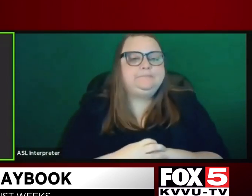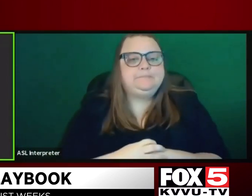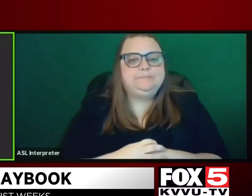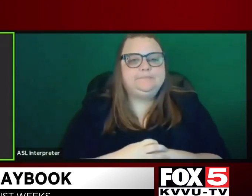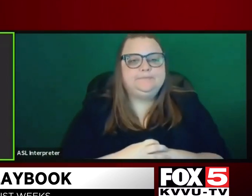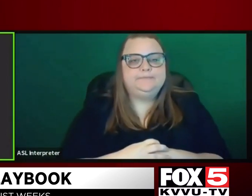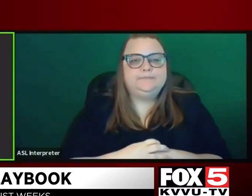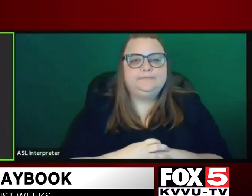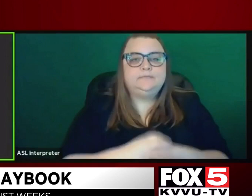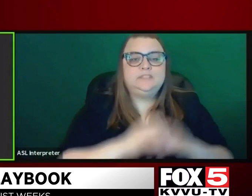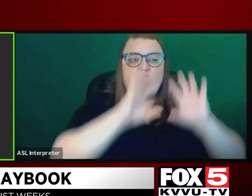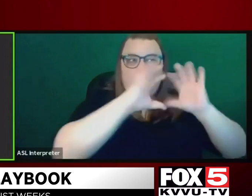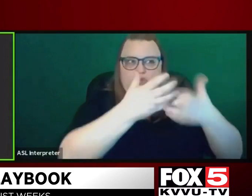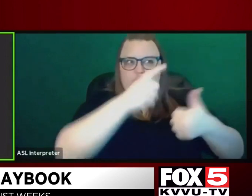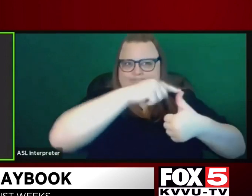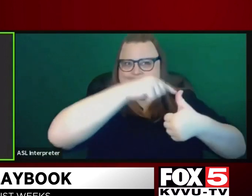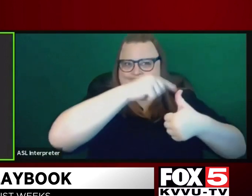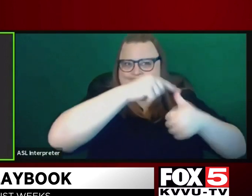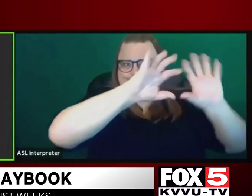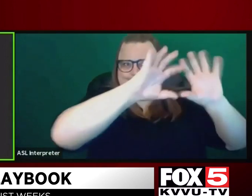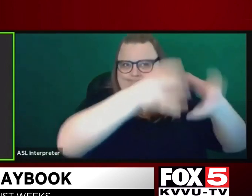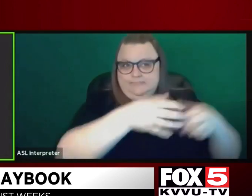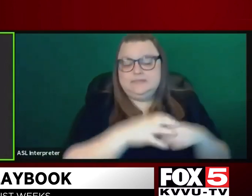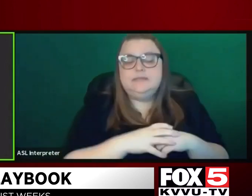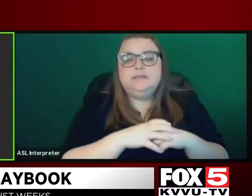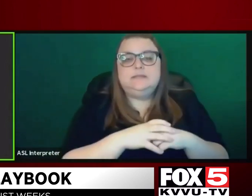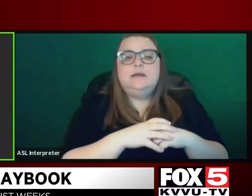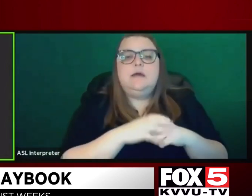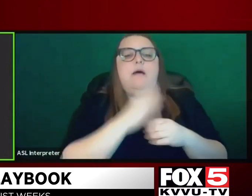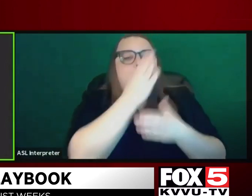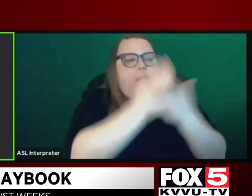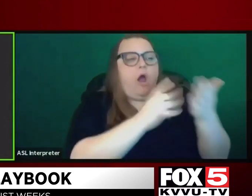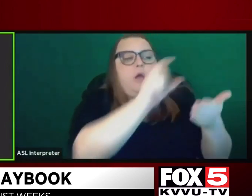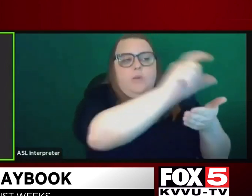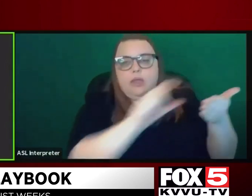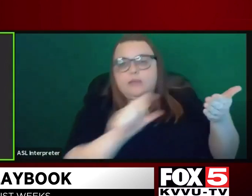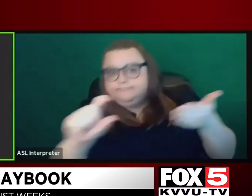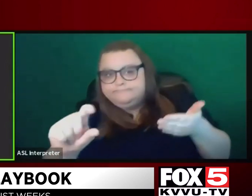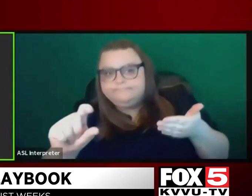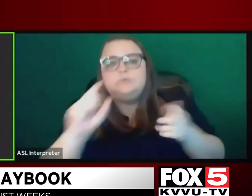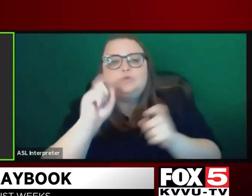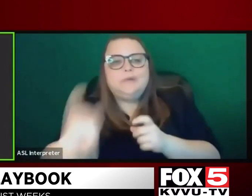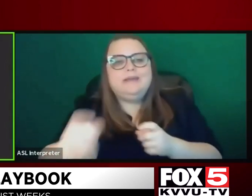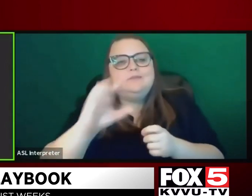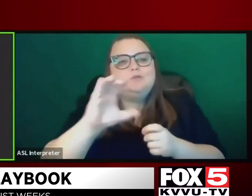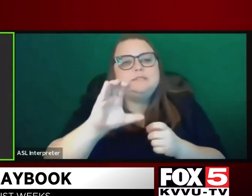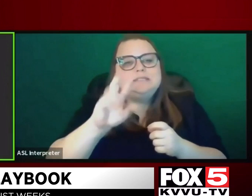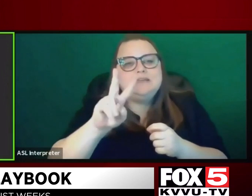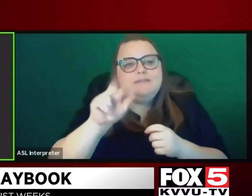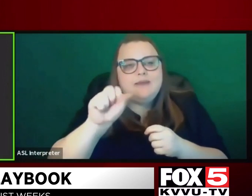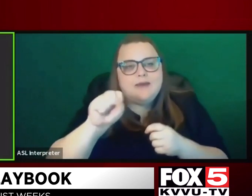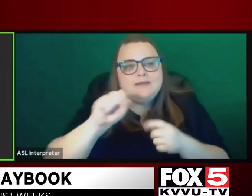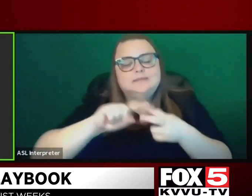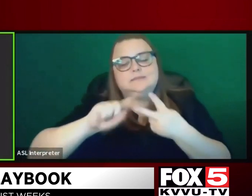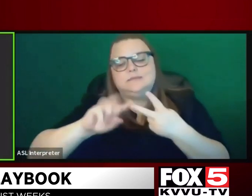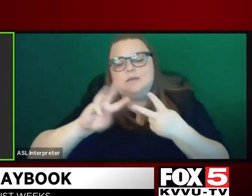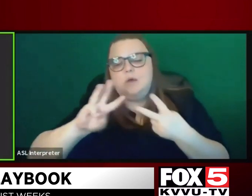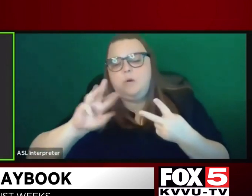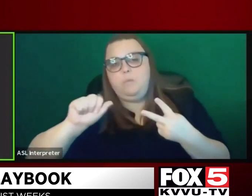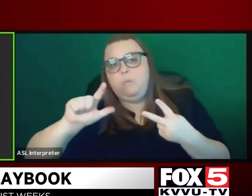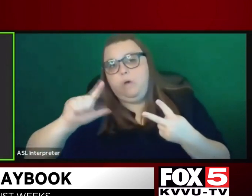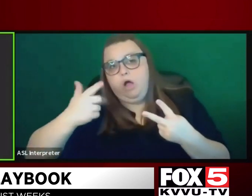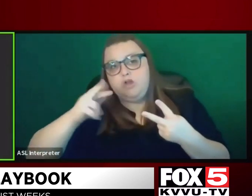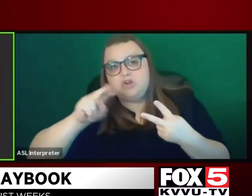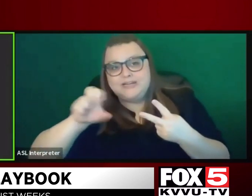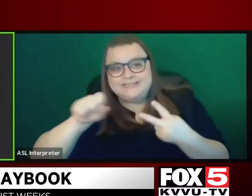Of this first vaccine allocation, a portion will also be set aside for CVS and Walgreens, our pharmacy partners, who will work to